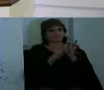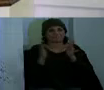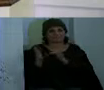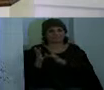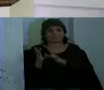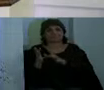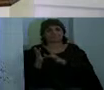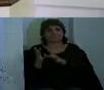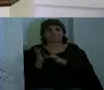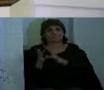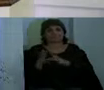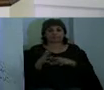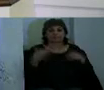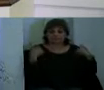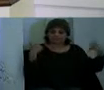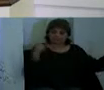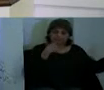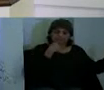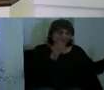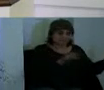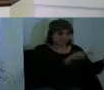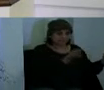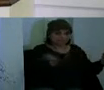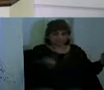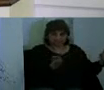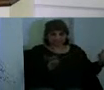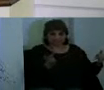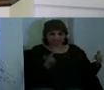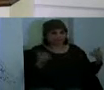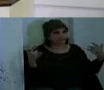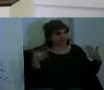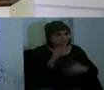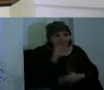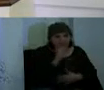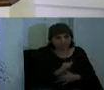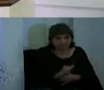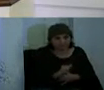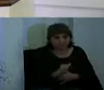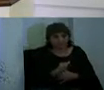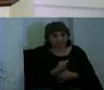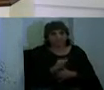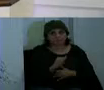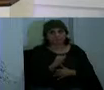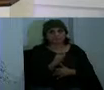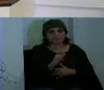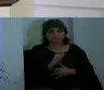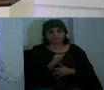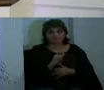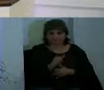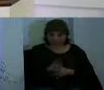an angel said to them, fear not, for behold, I bring you good